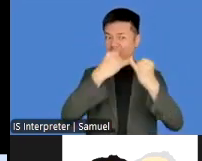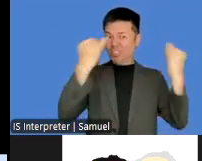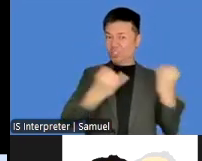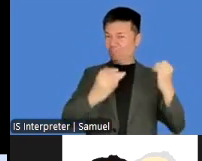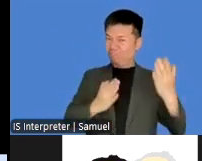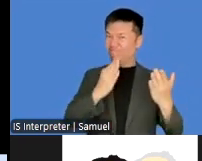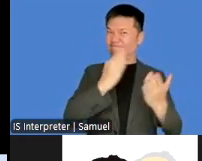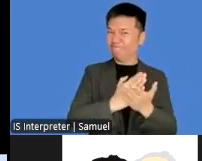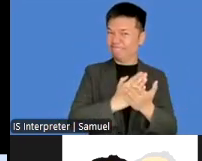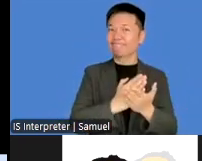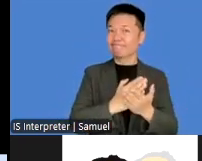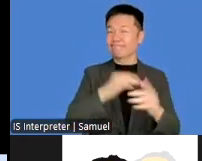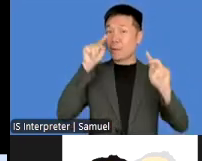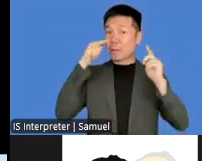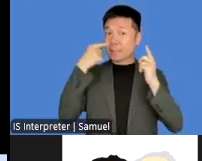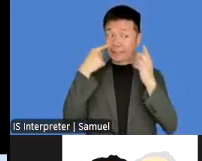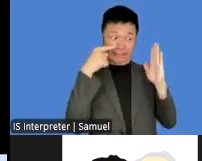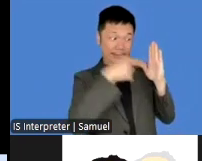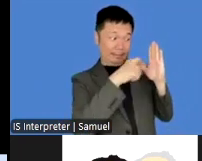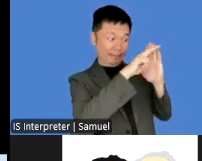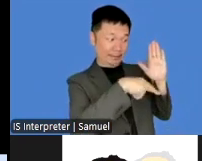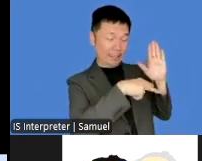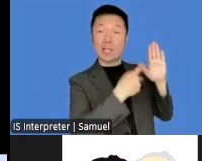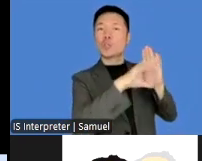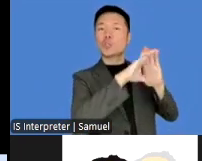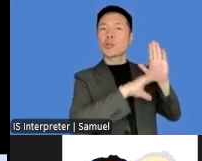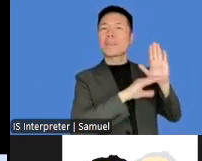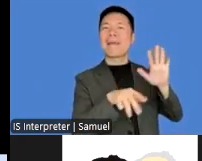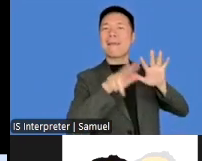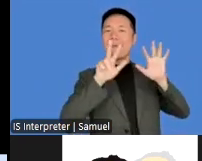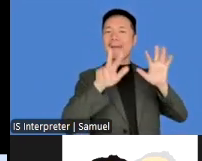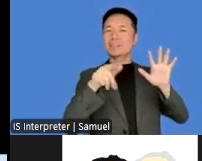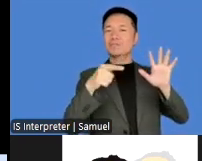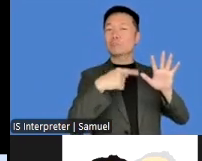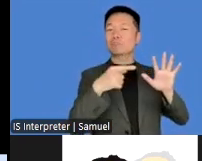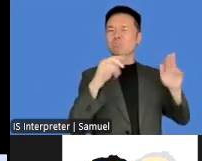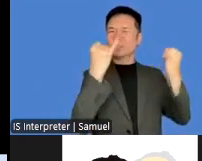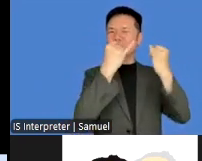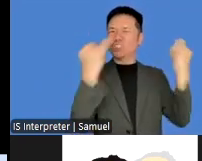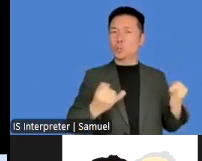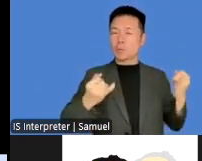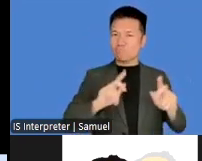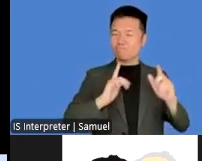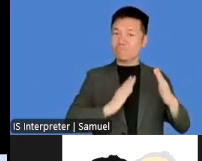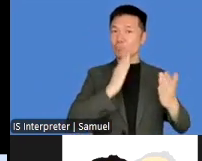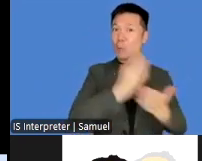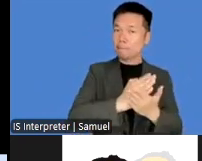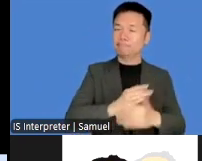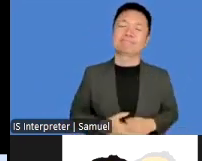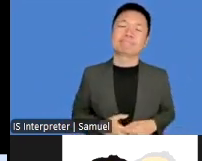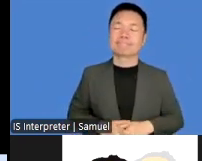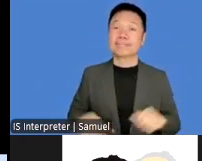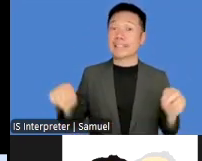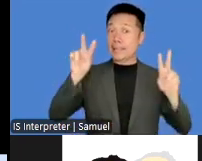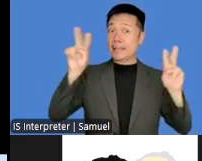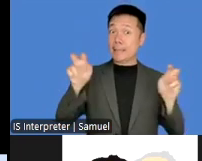on Chapter 8 of the Guidelines on Deinstitutionalisation. As I did mention, the theme of this